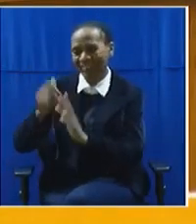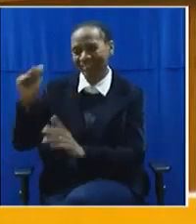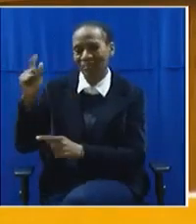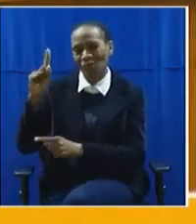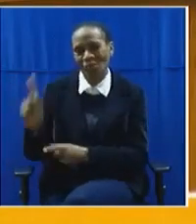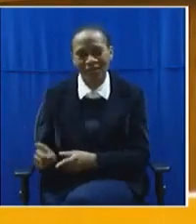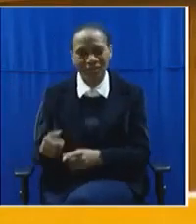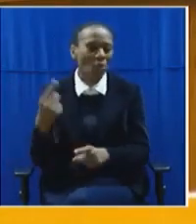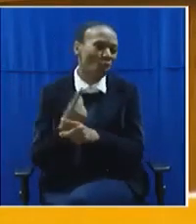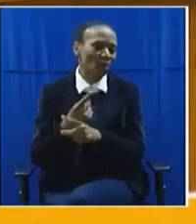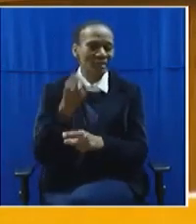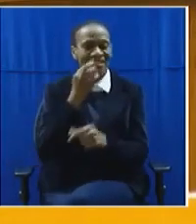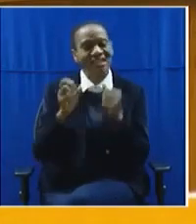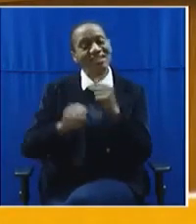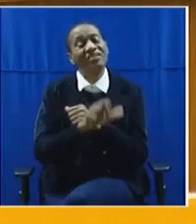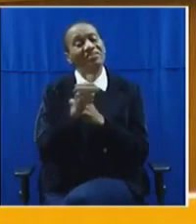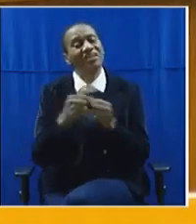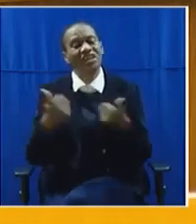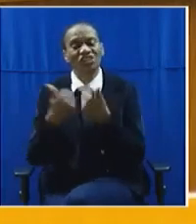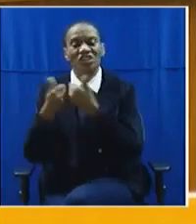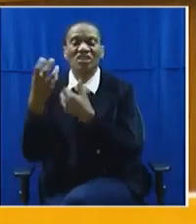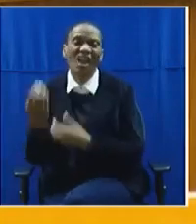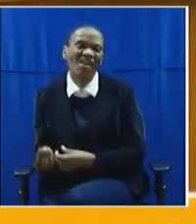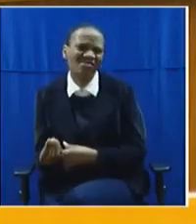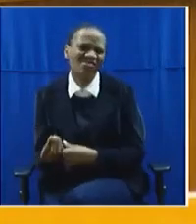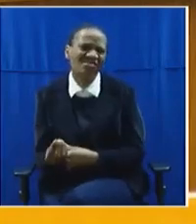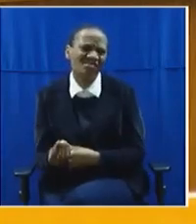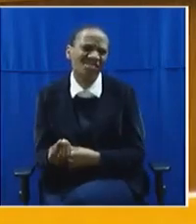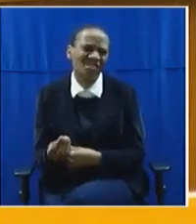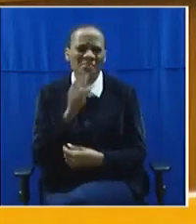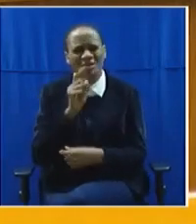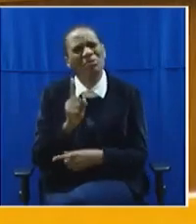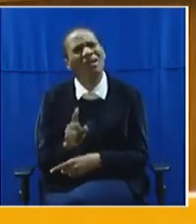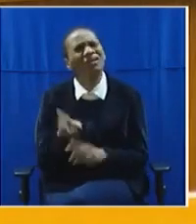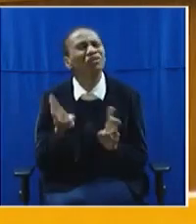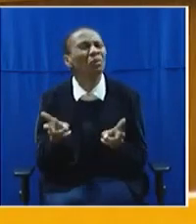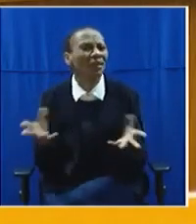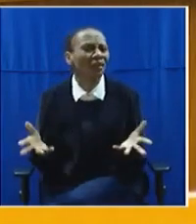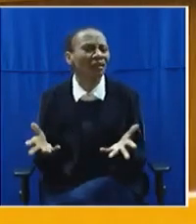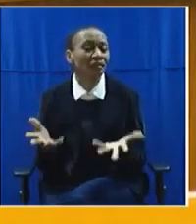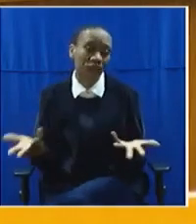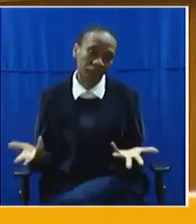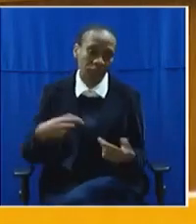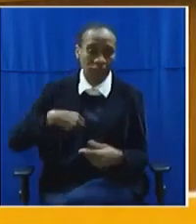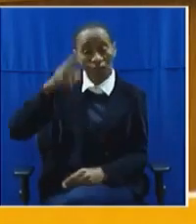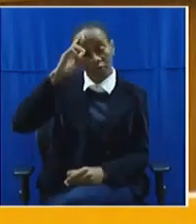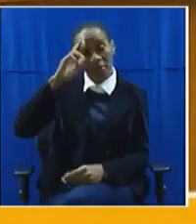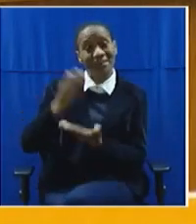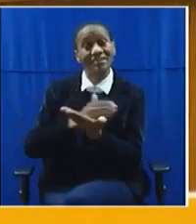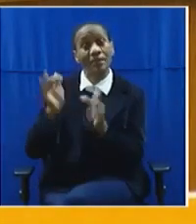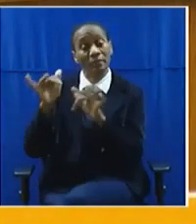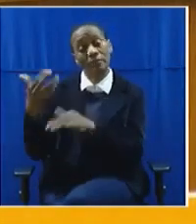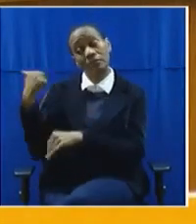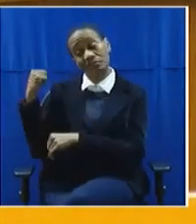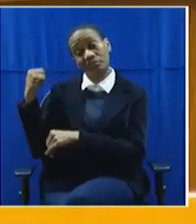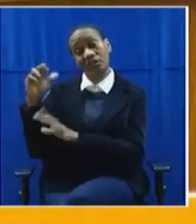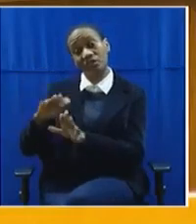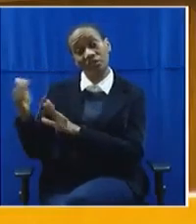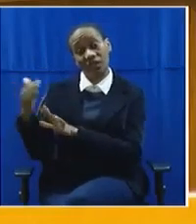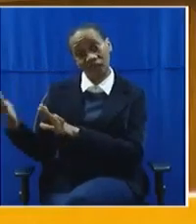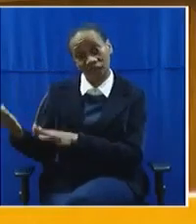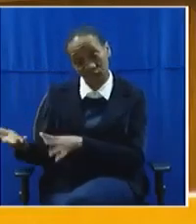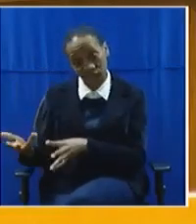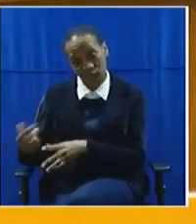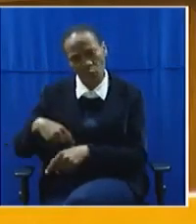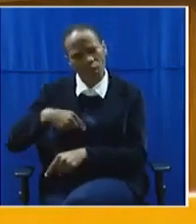lawless country of ours like there's some type of normality to it. We remember those we've lost. We wear black to